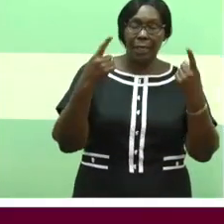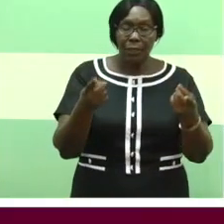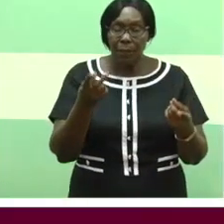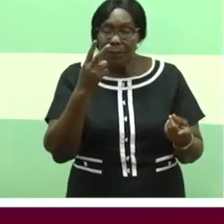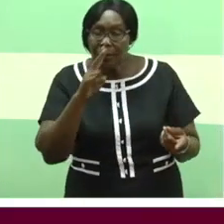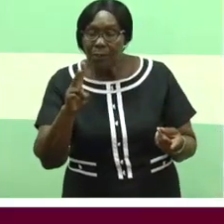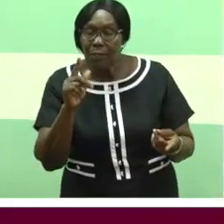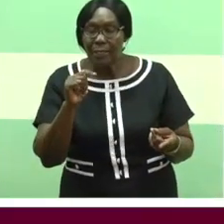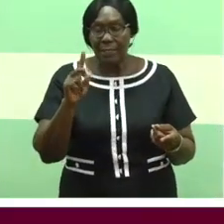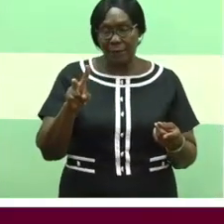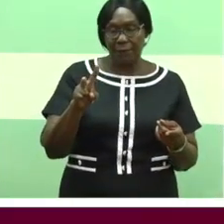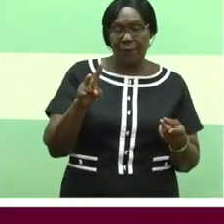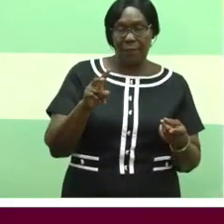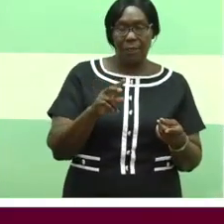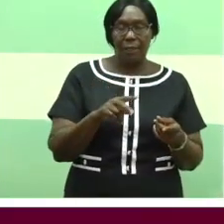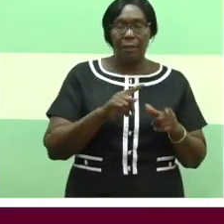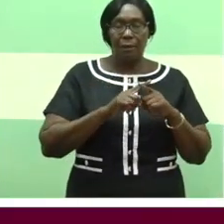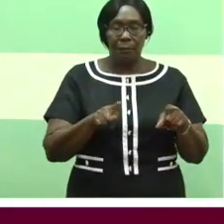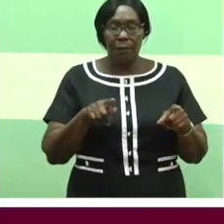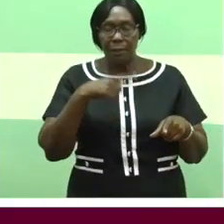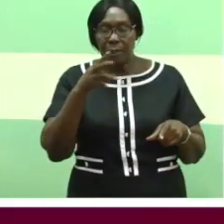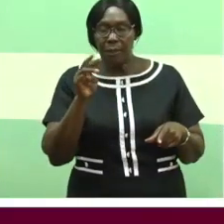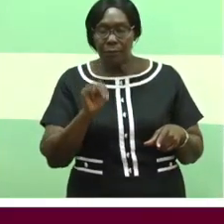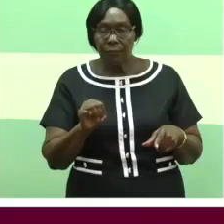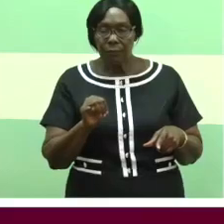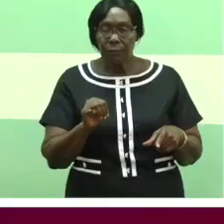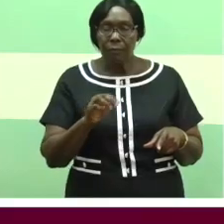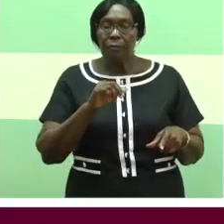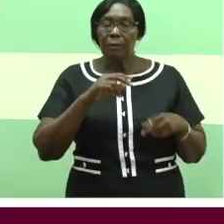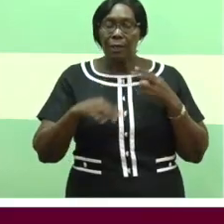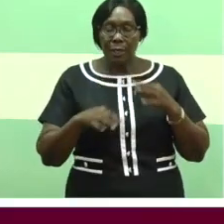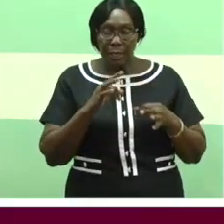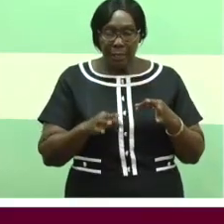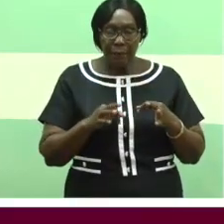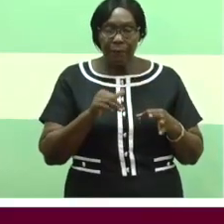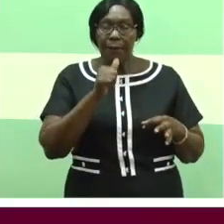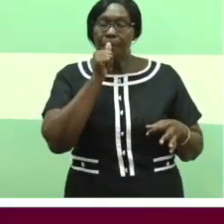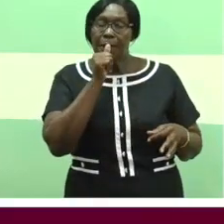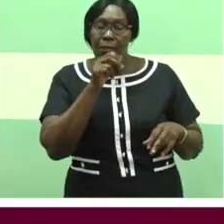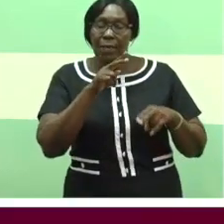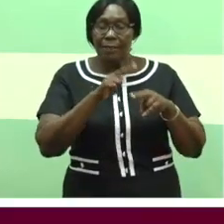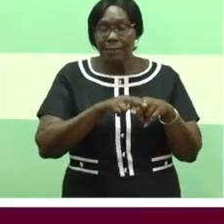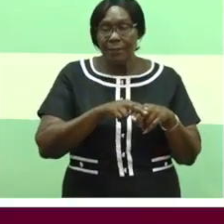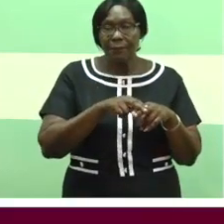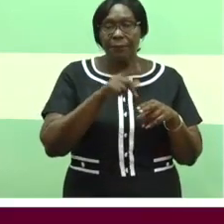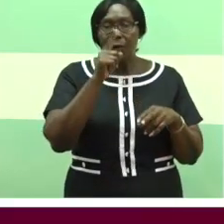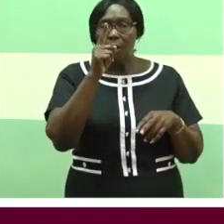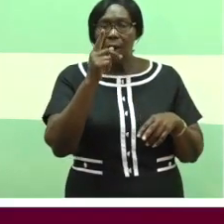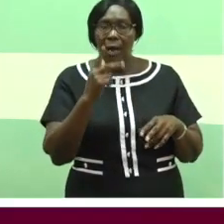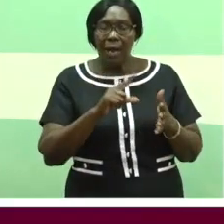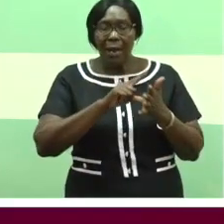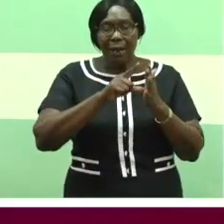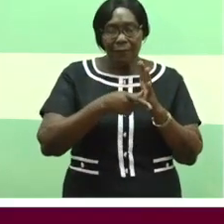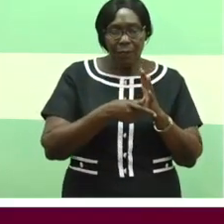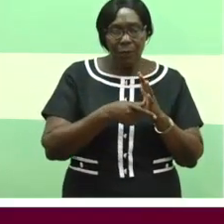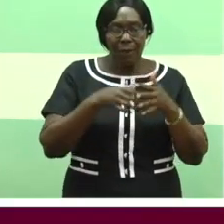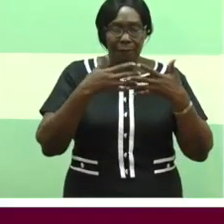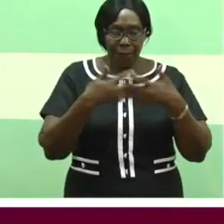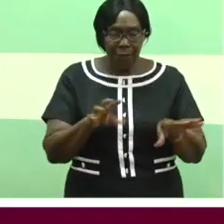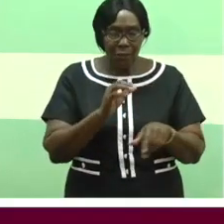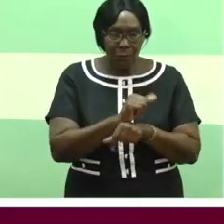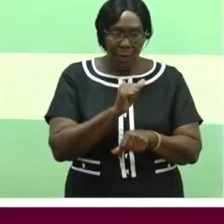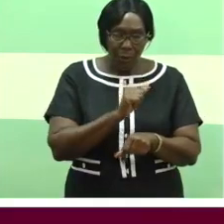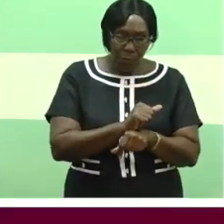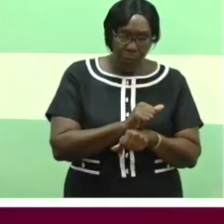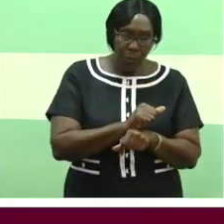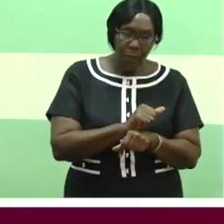see what's showing on the TV. But it tells them that if I'm patient and I can sit for half an hour and complete my work, then I